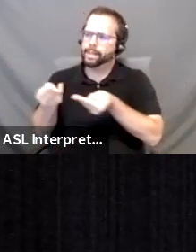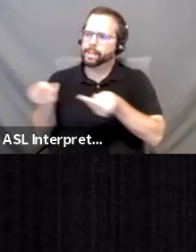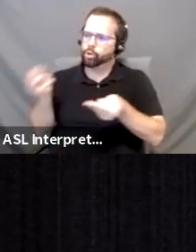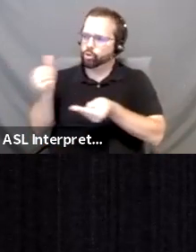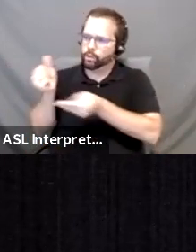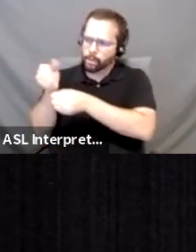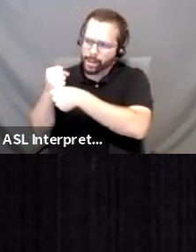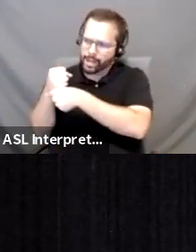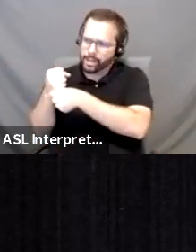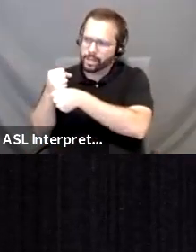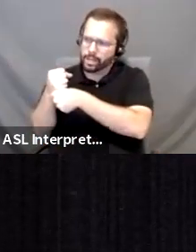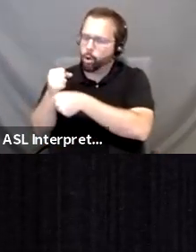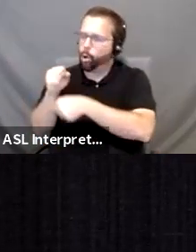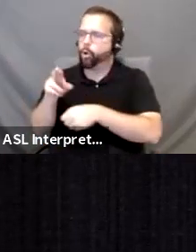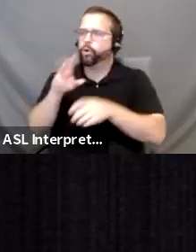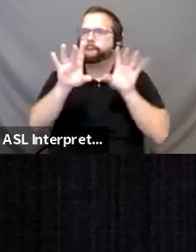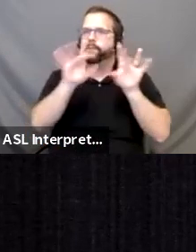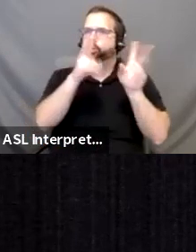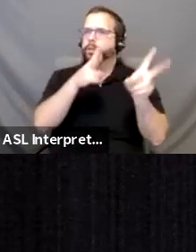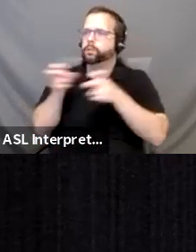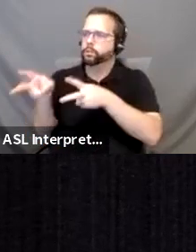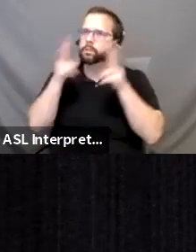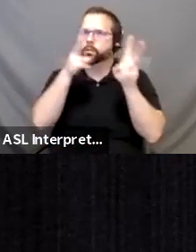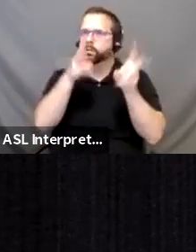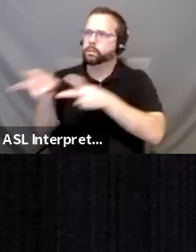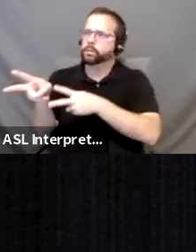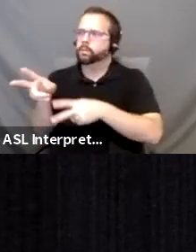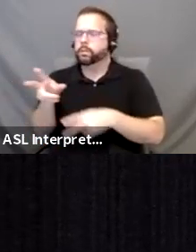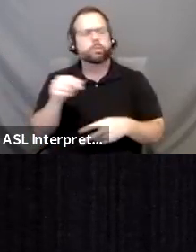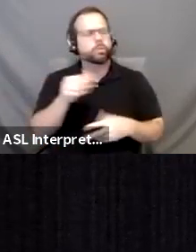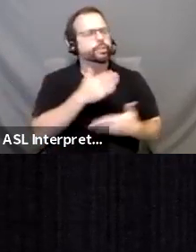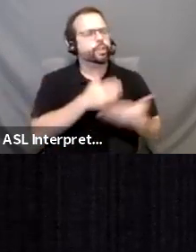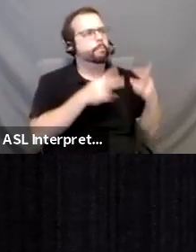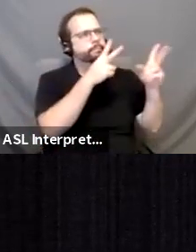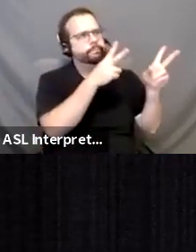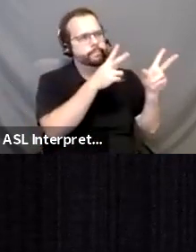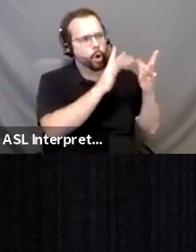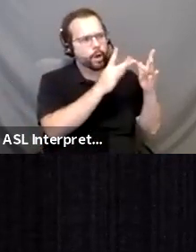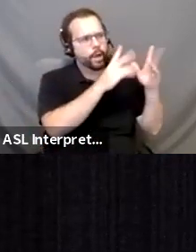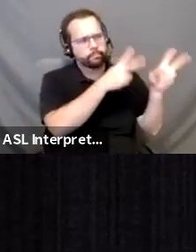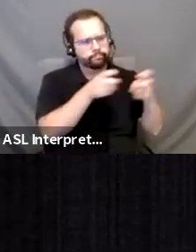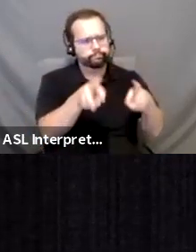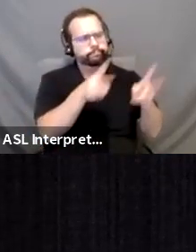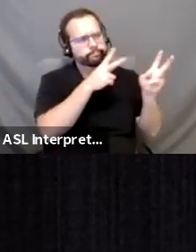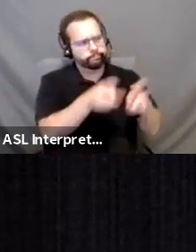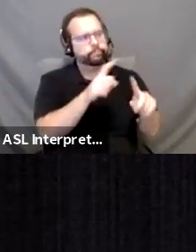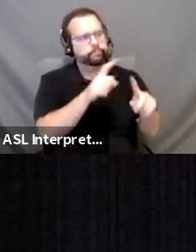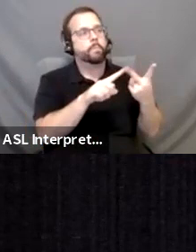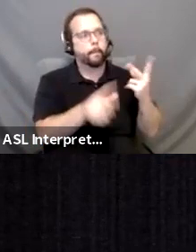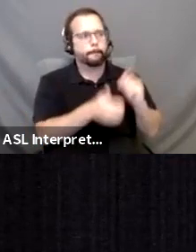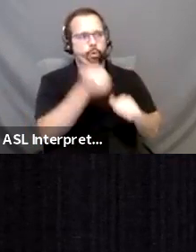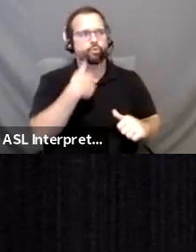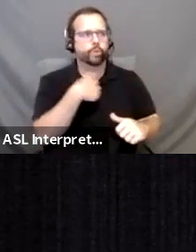we created everything that's on there. Of course, you know, we did find resources online and included those as well, just